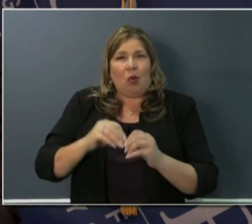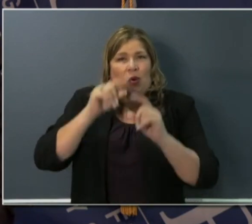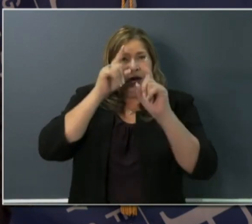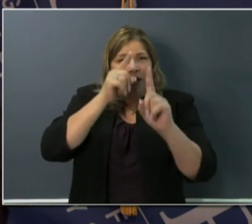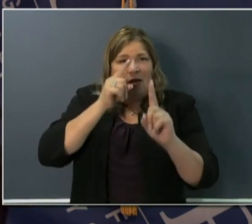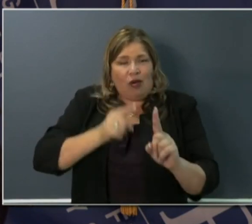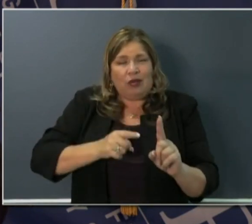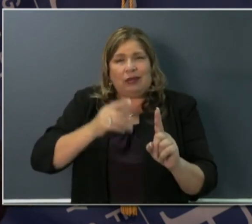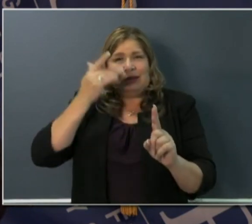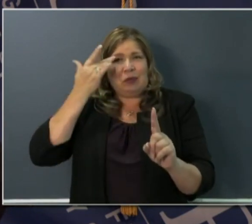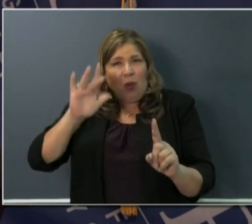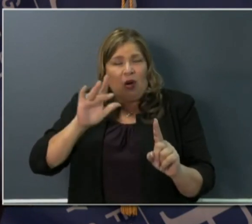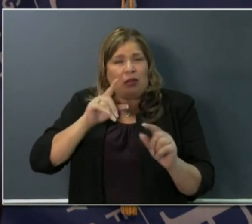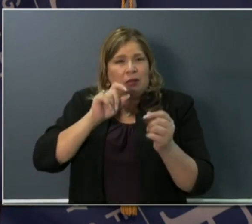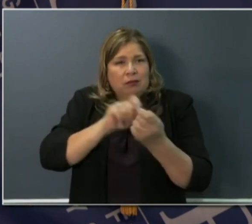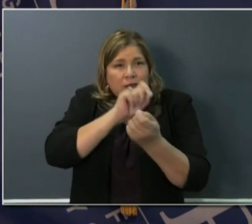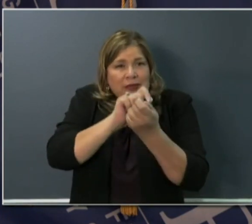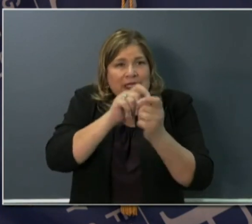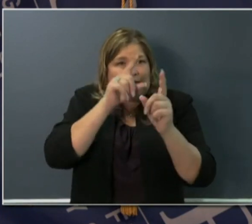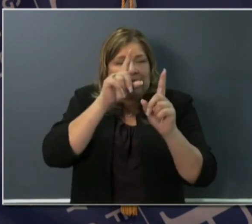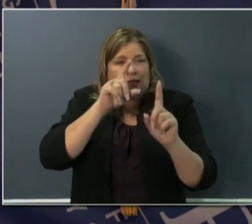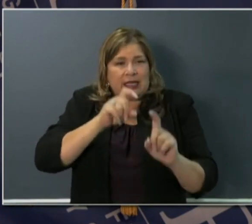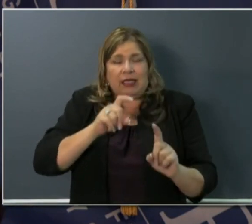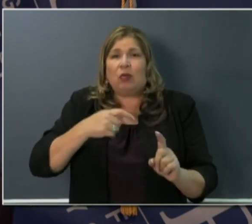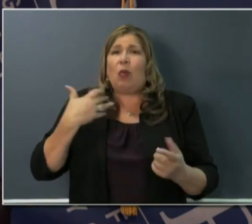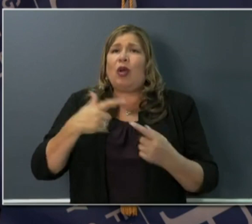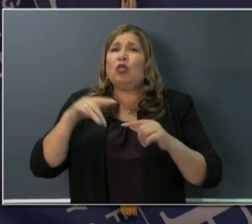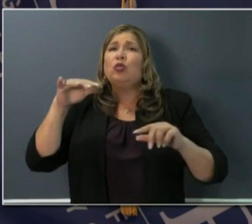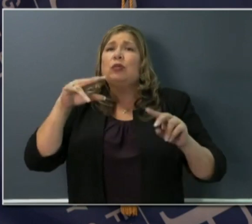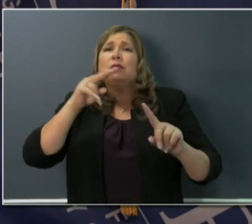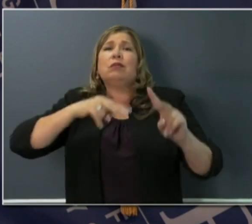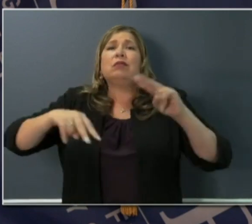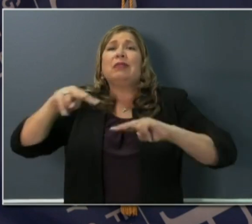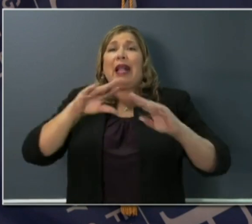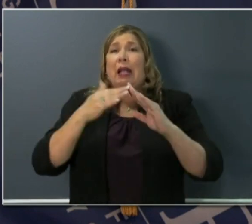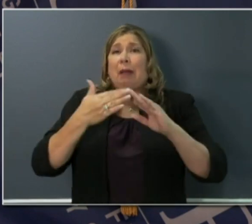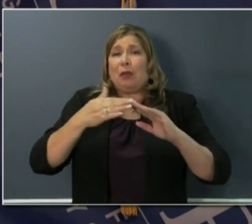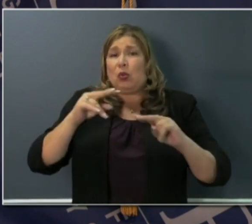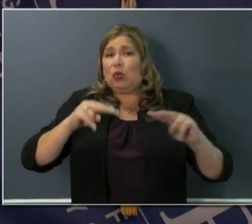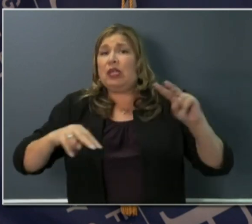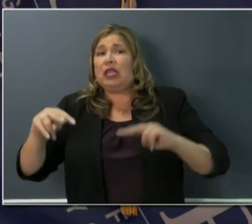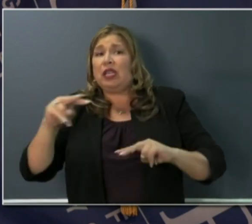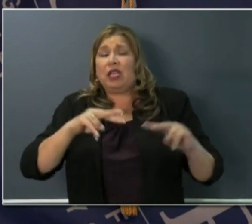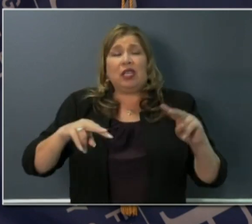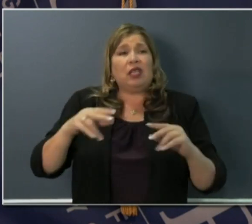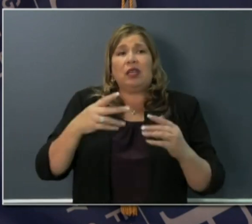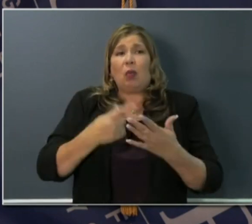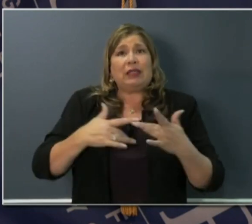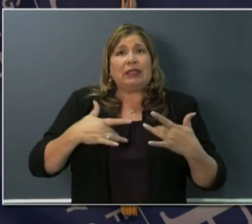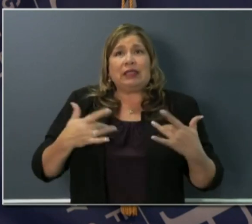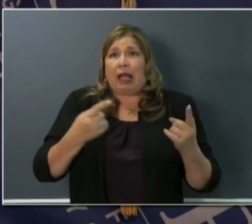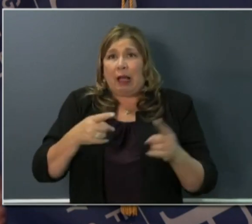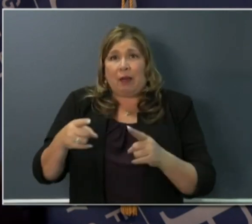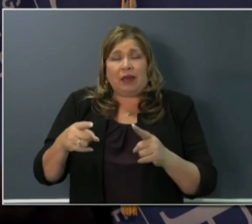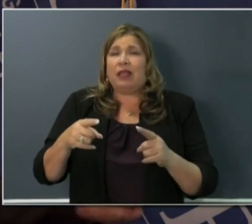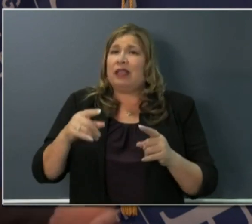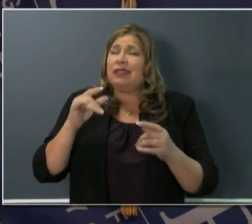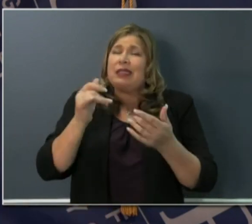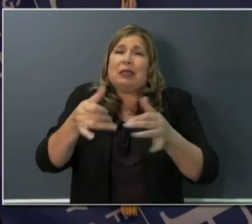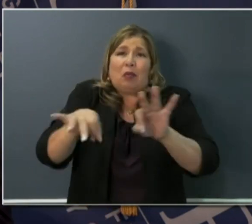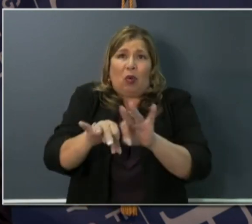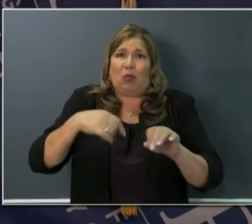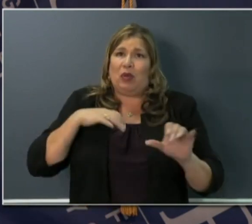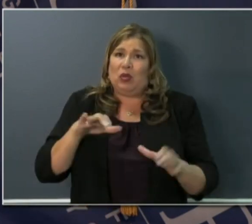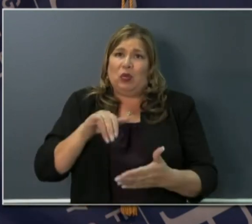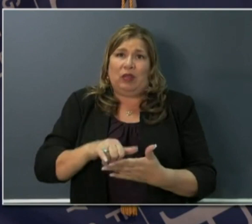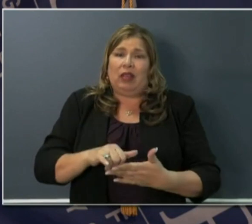targeted testing, more community surveillance. It is critical that we do that. And we are being very bold